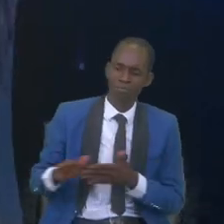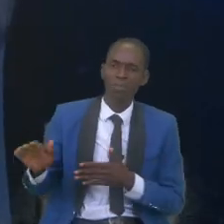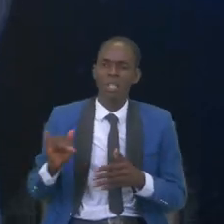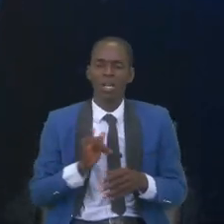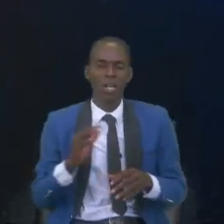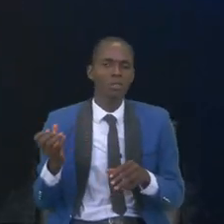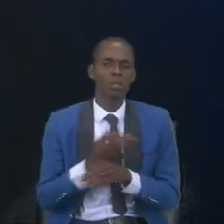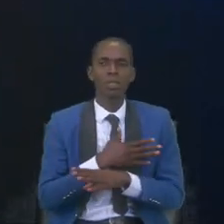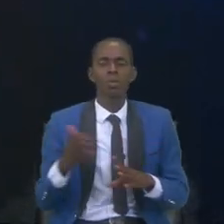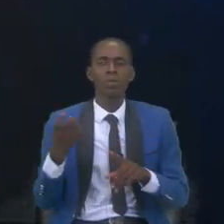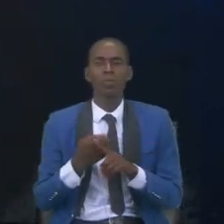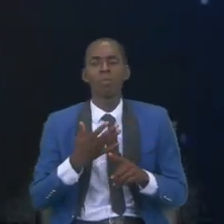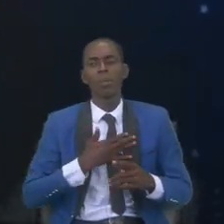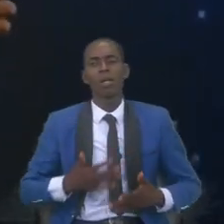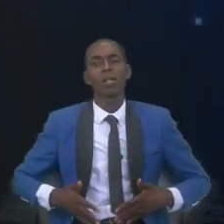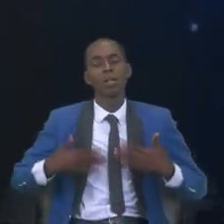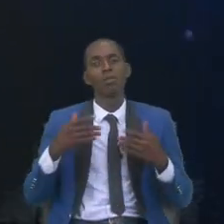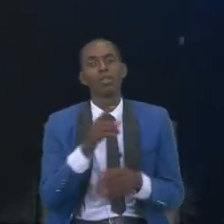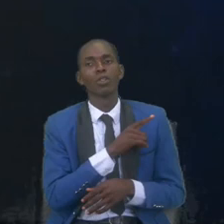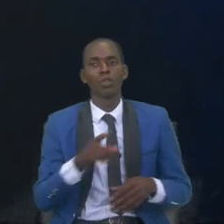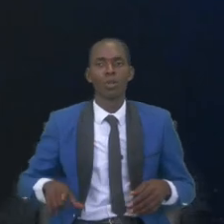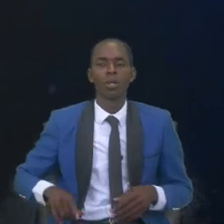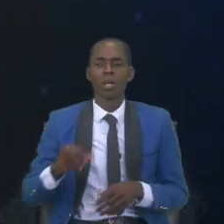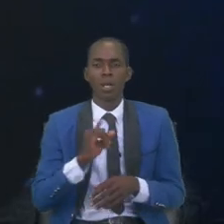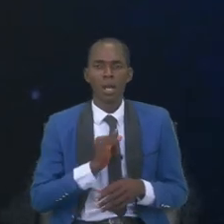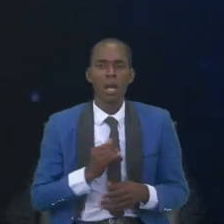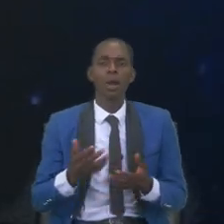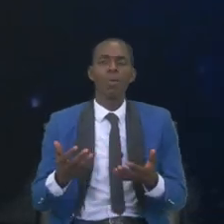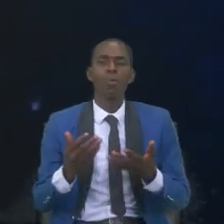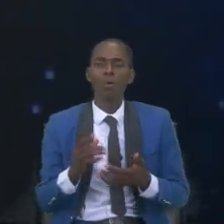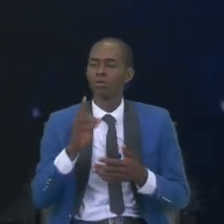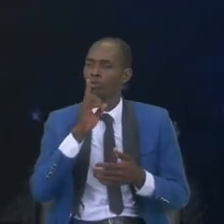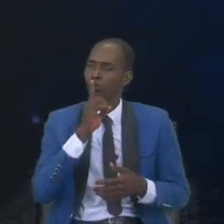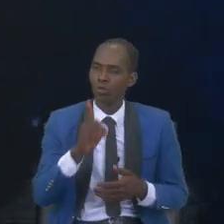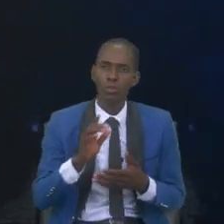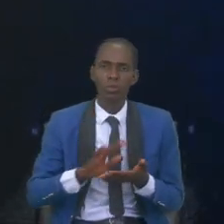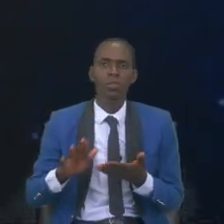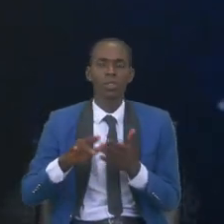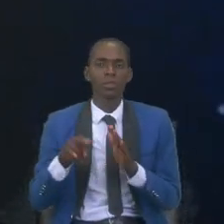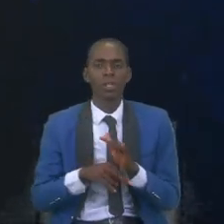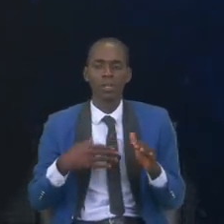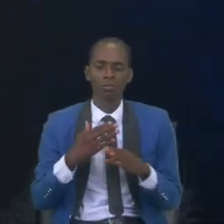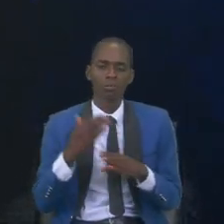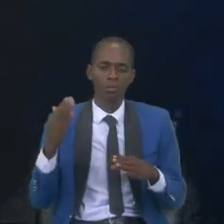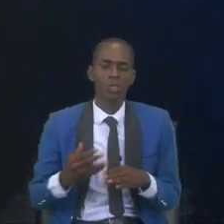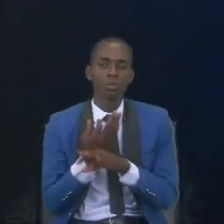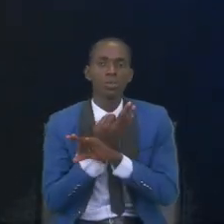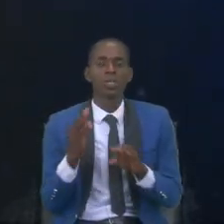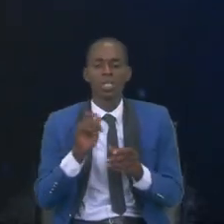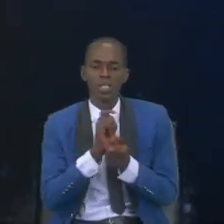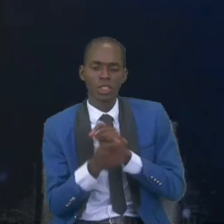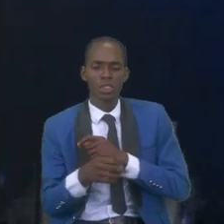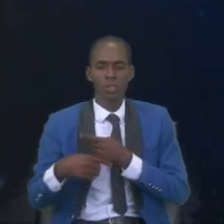away from my life. Lord, I want real forgiveness and total freedom, a change of heart,